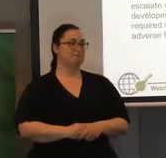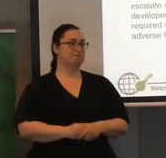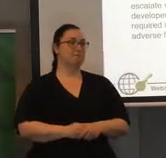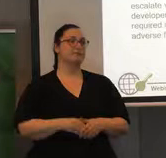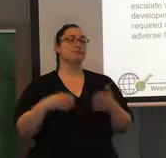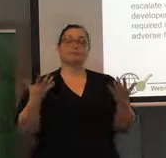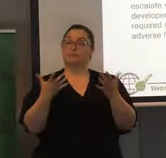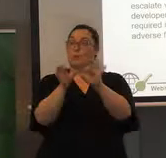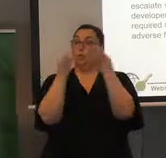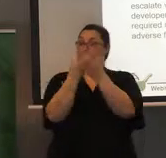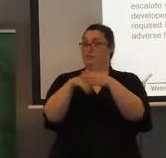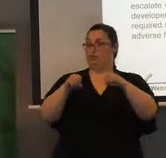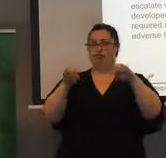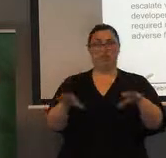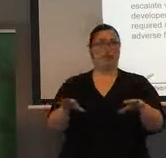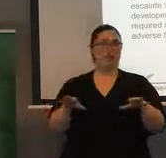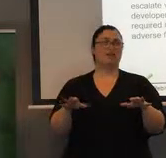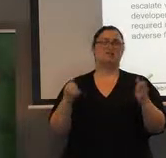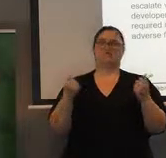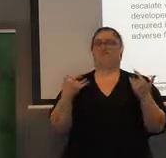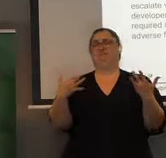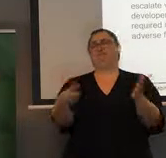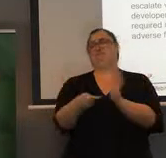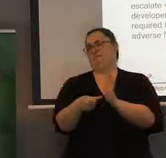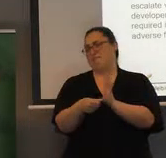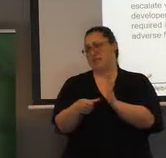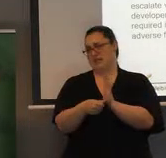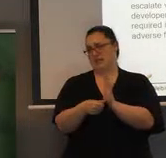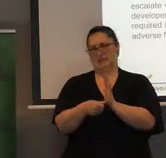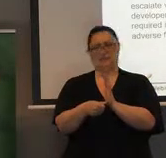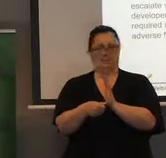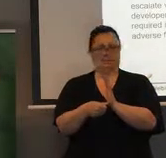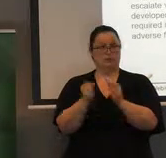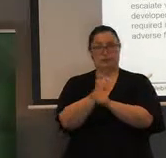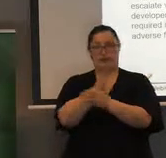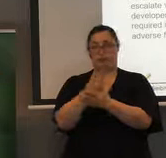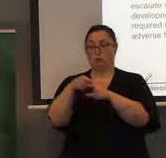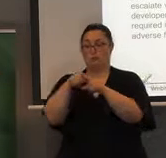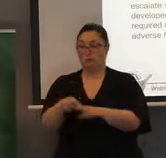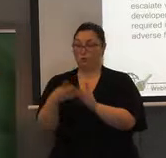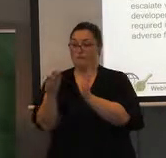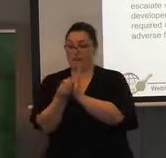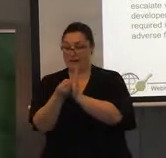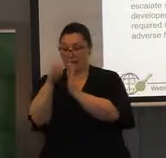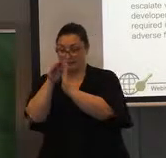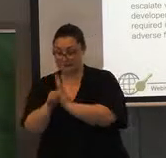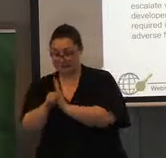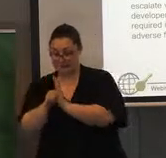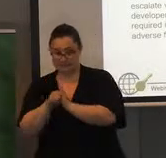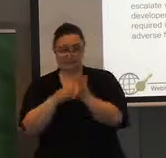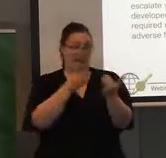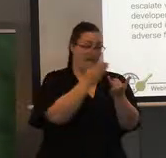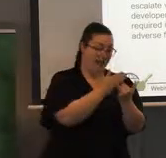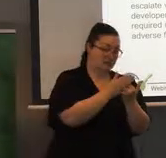So, as I mentioned, organizations in Australia spend huge amounts of money on financial compliance, but seldom spend anything at all